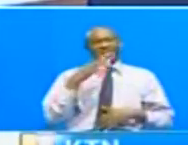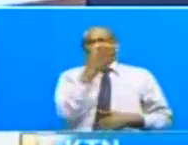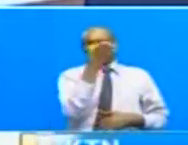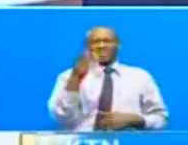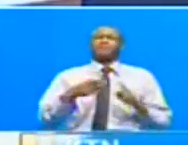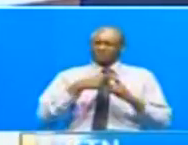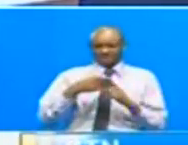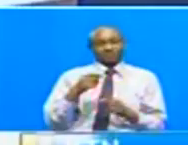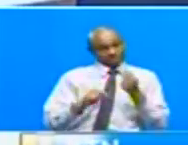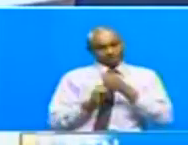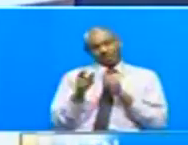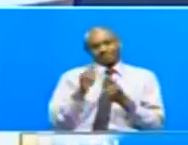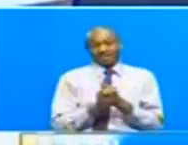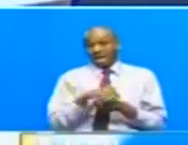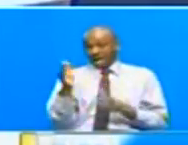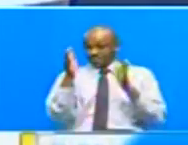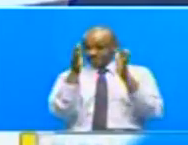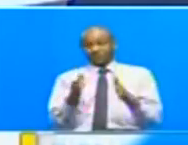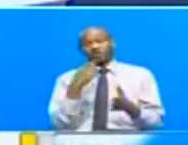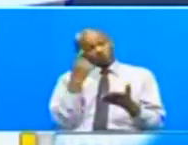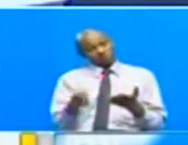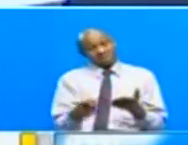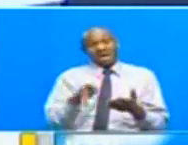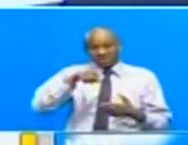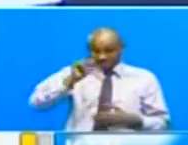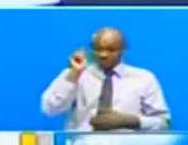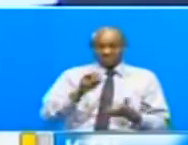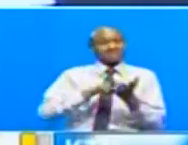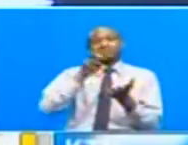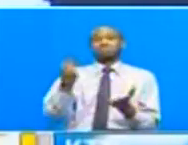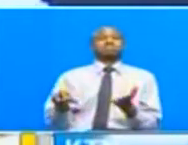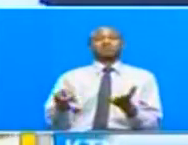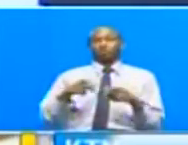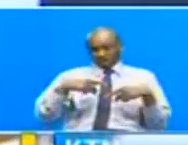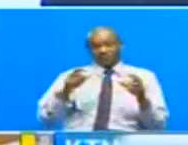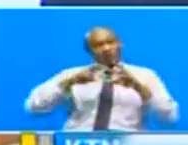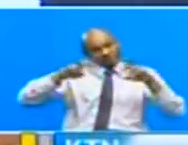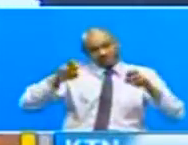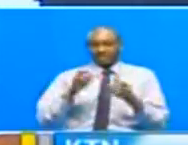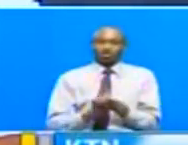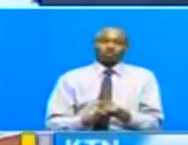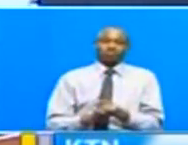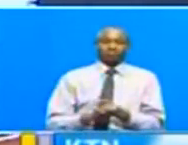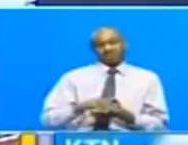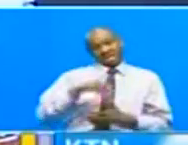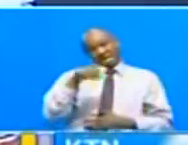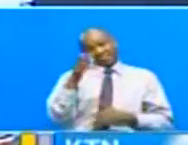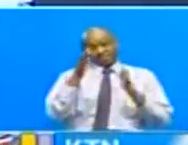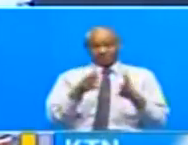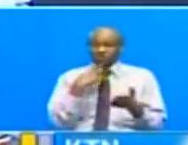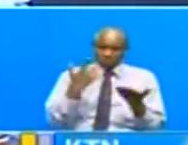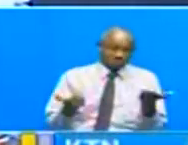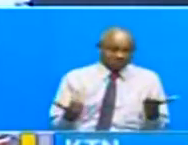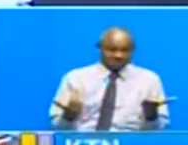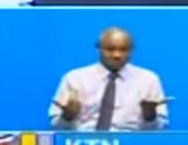strong support there. Charlo McAllo, you say she should step aside to allow for investigations. And another